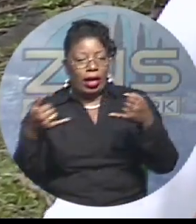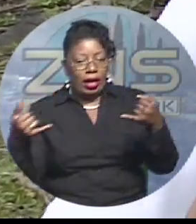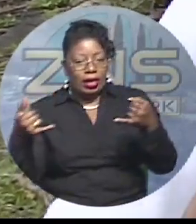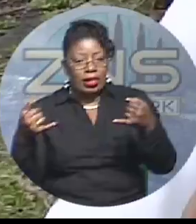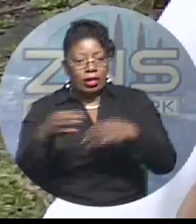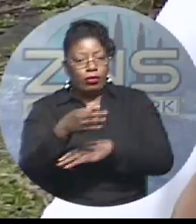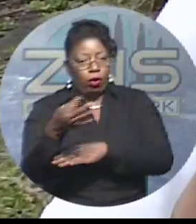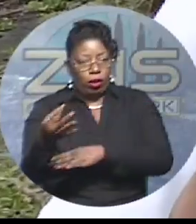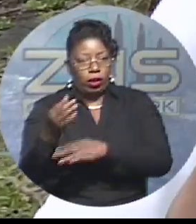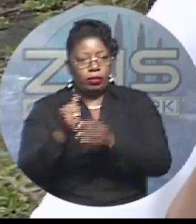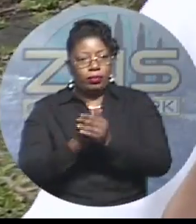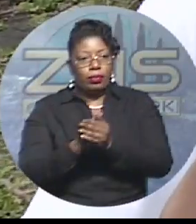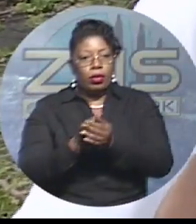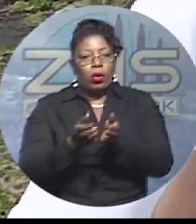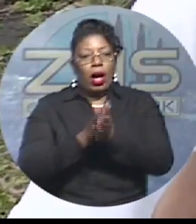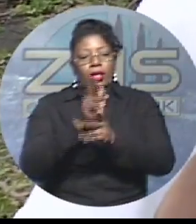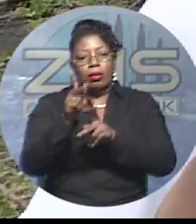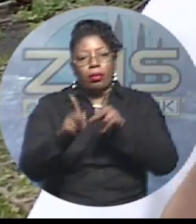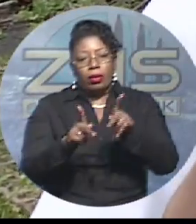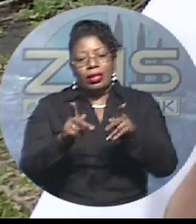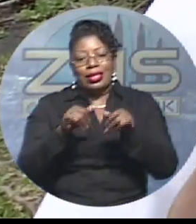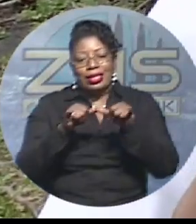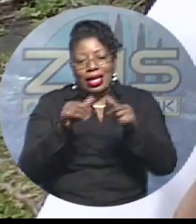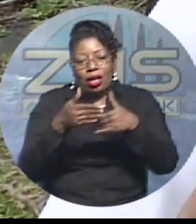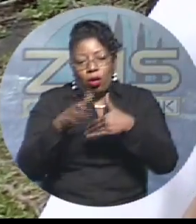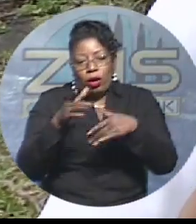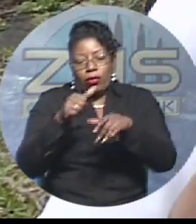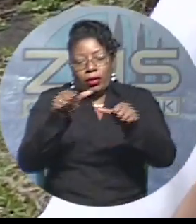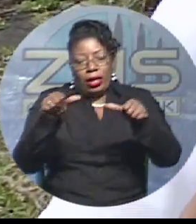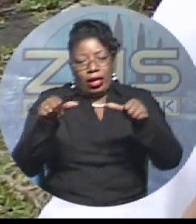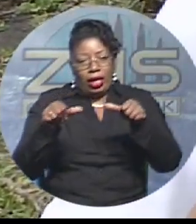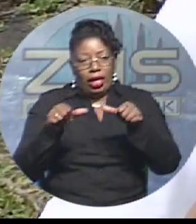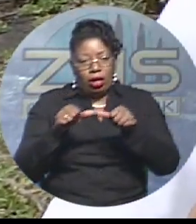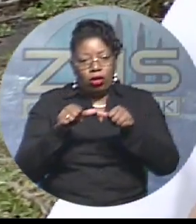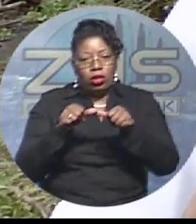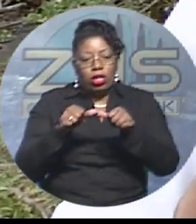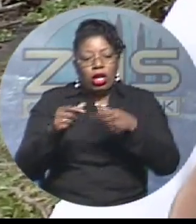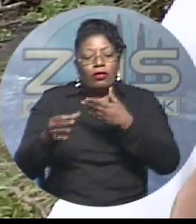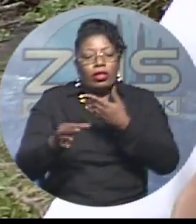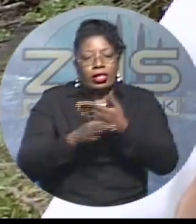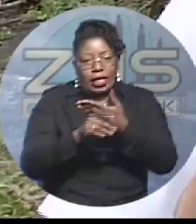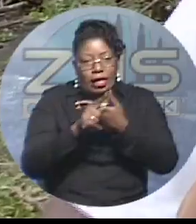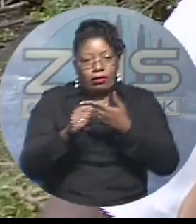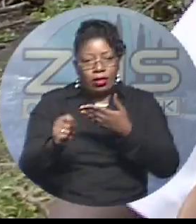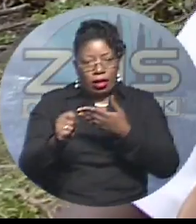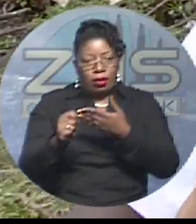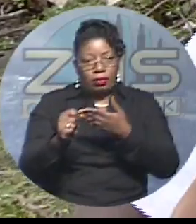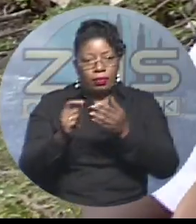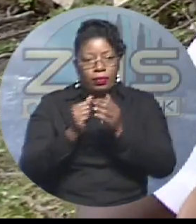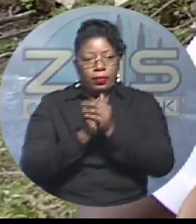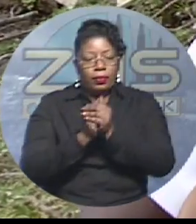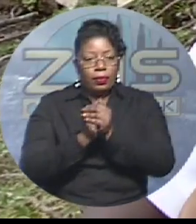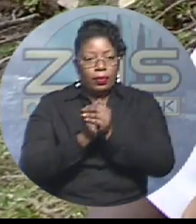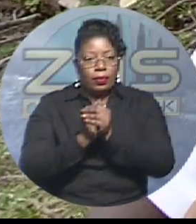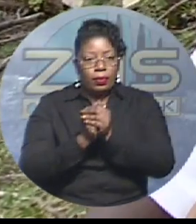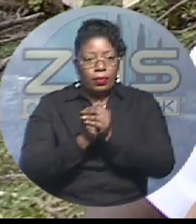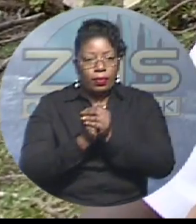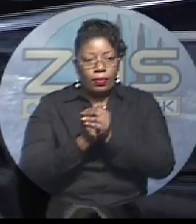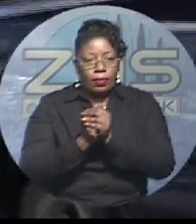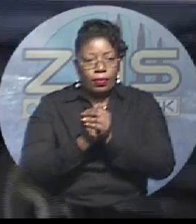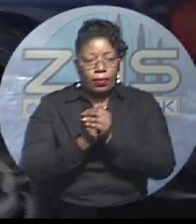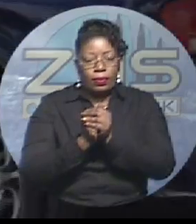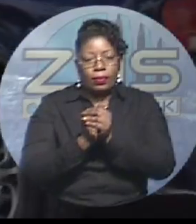as possible, we're asking the public to please stay away from these areas for safety concerns and also to help us to expedite the return of